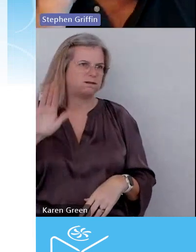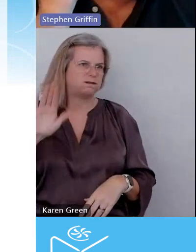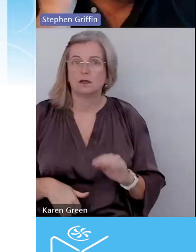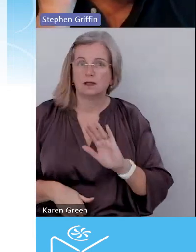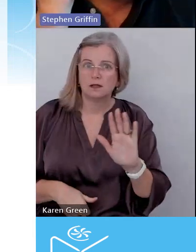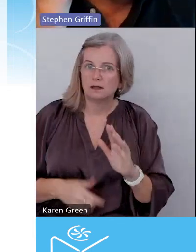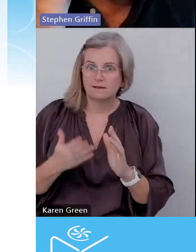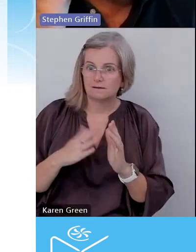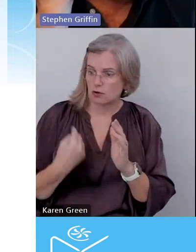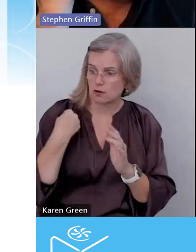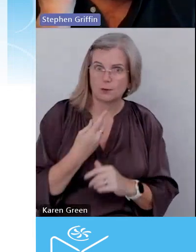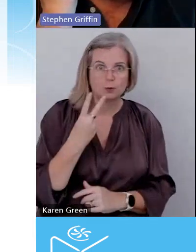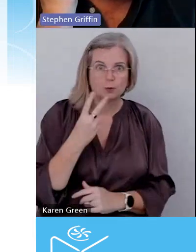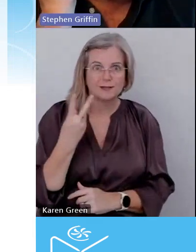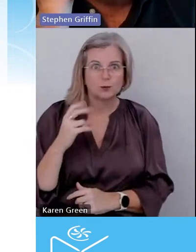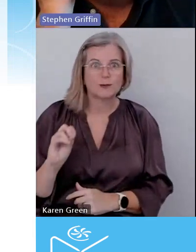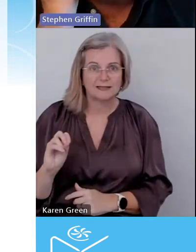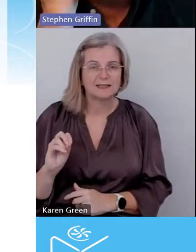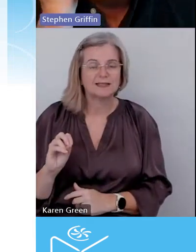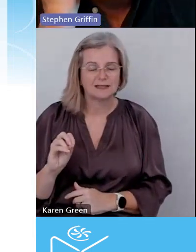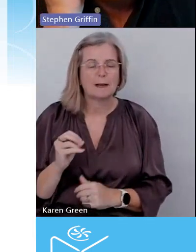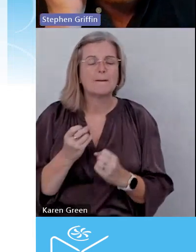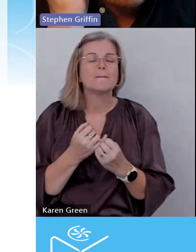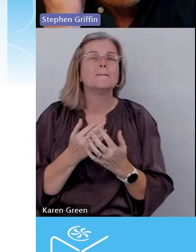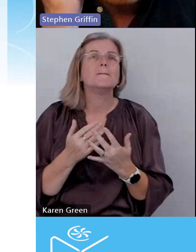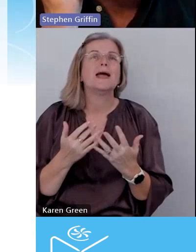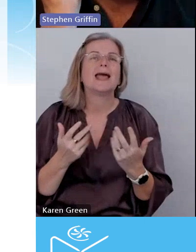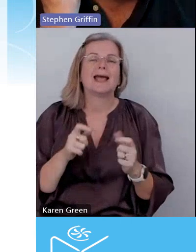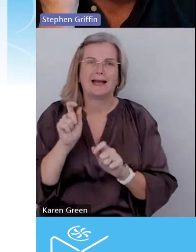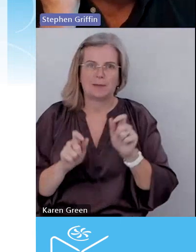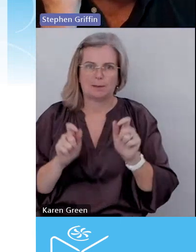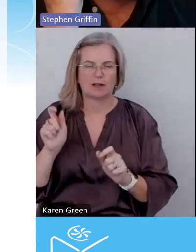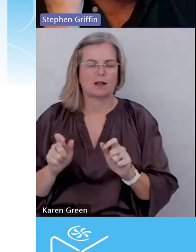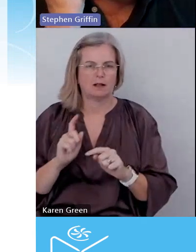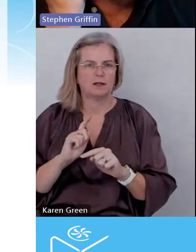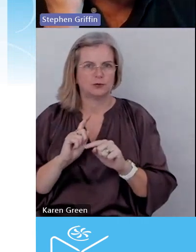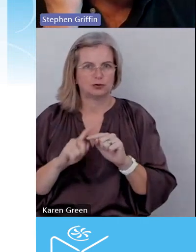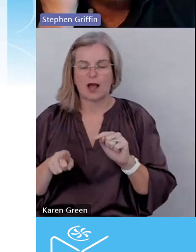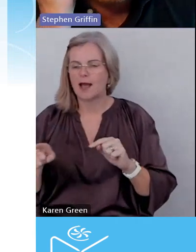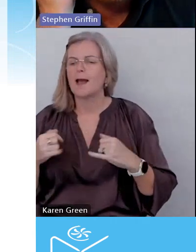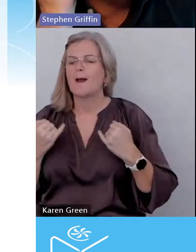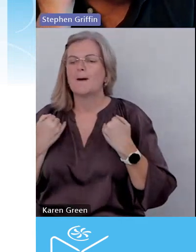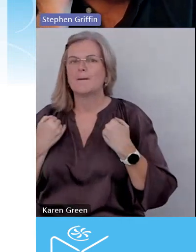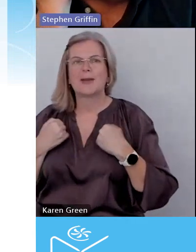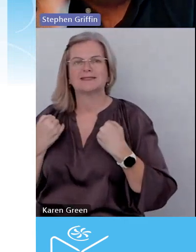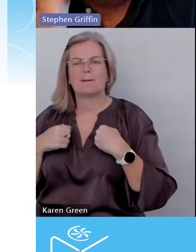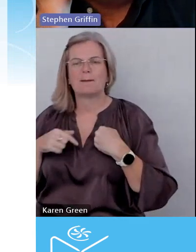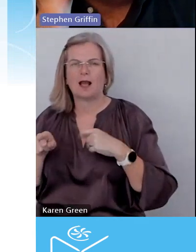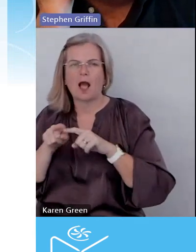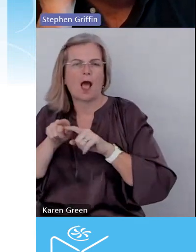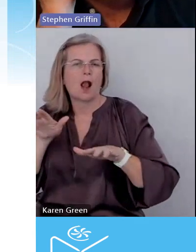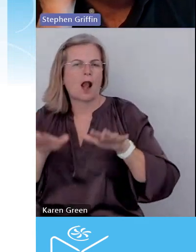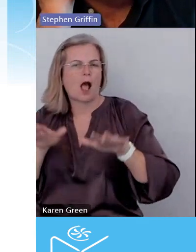many people have tried, shall we say, to try and, relate the pandemic to a disease, influenza, that actually